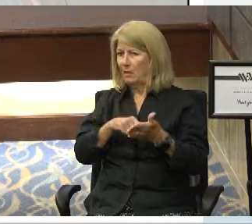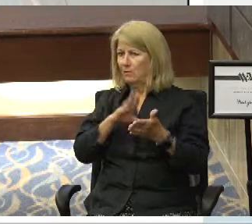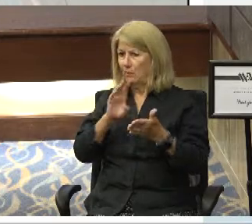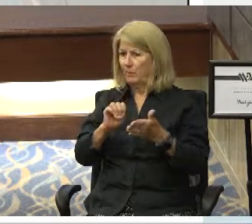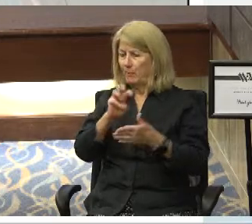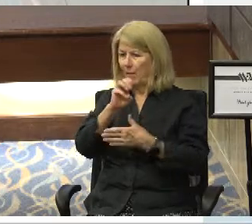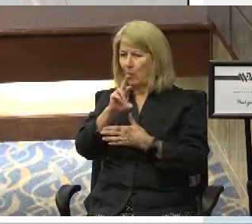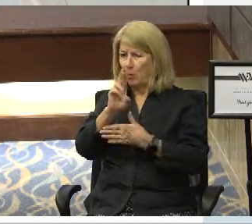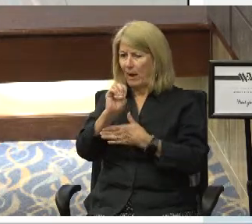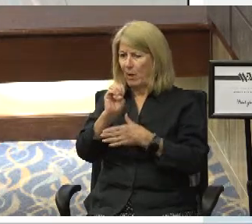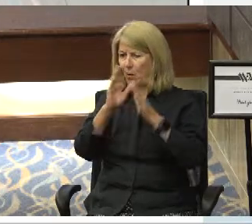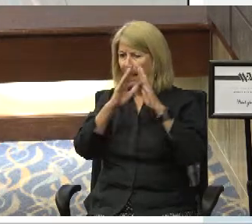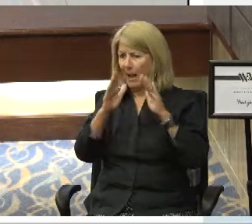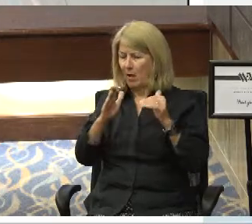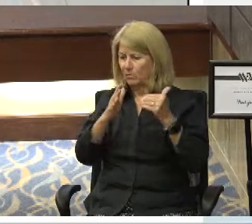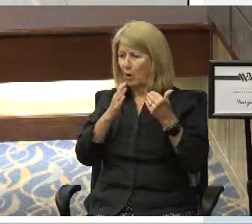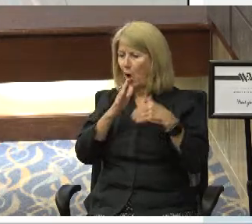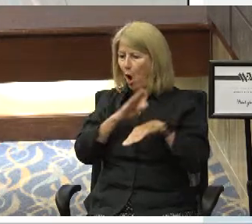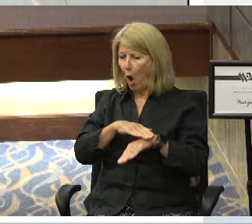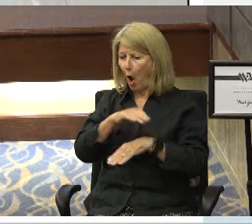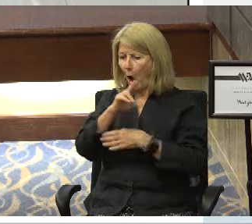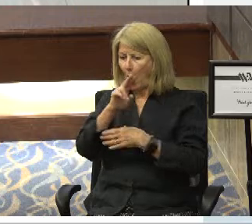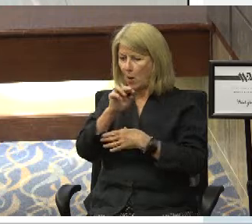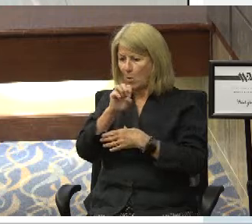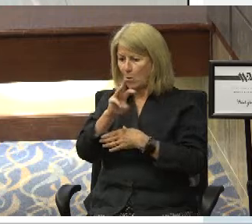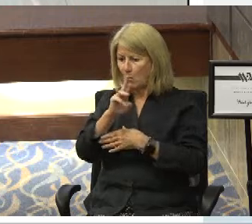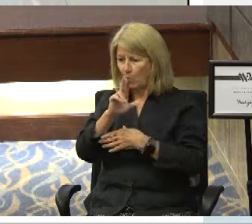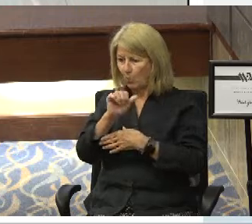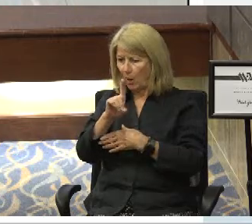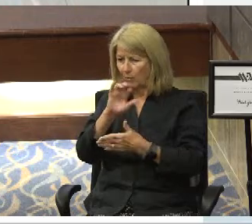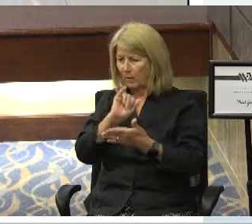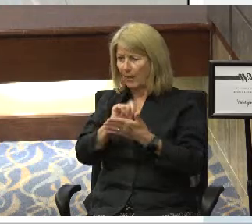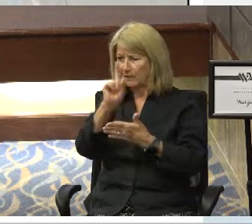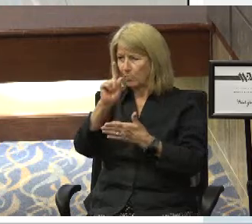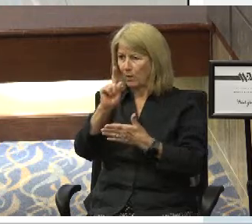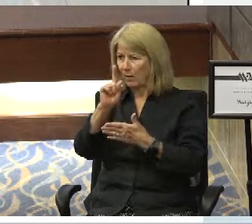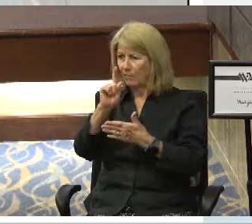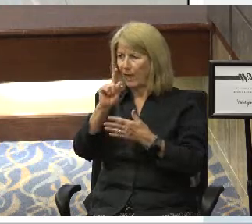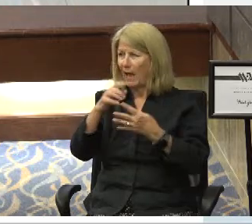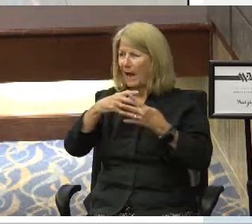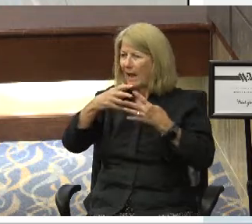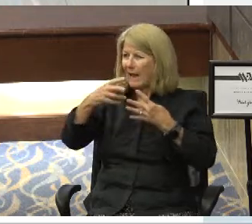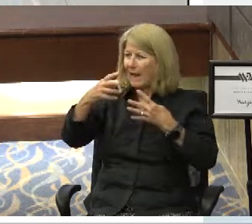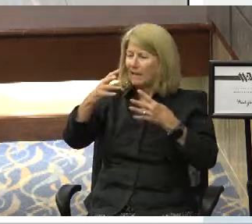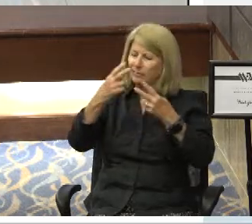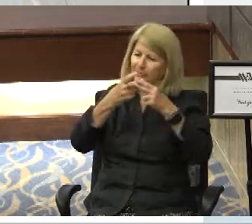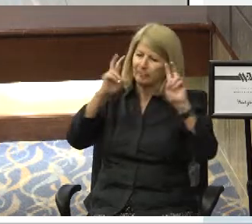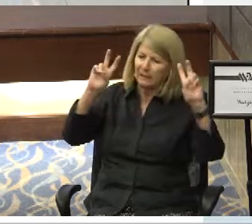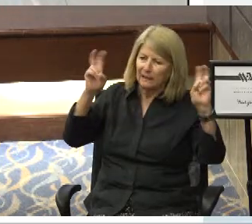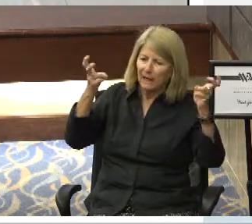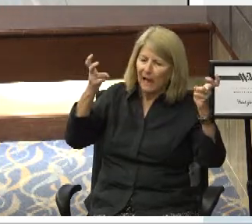on New Road. But just think that this is kind of one of the gateways into the city off of